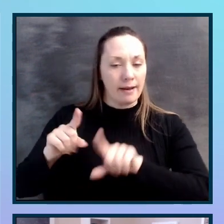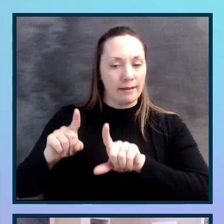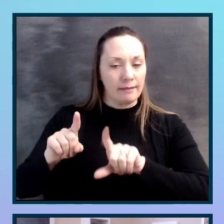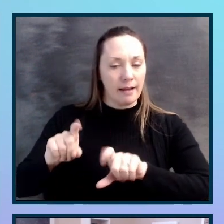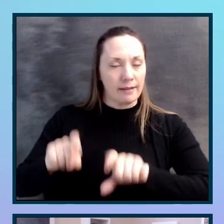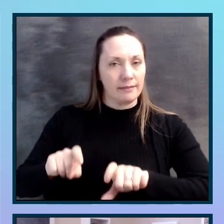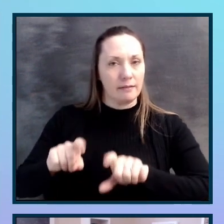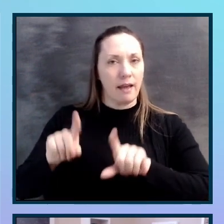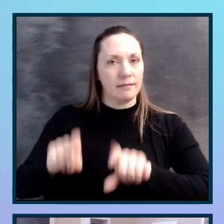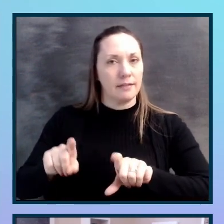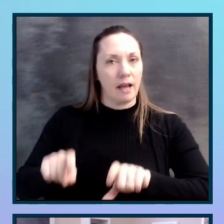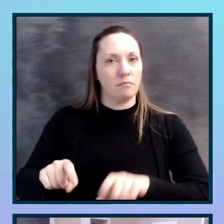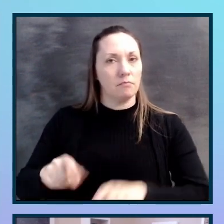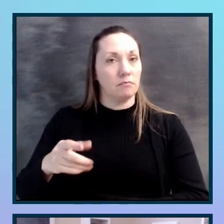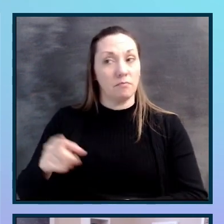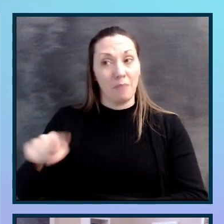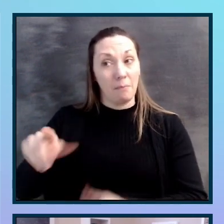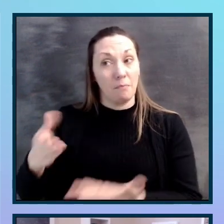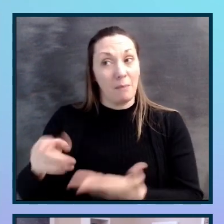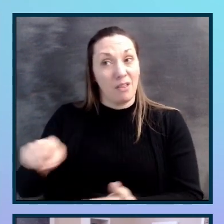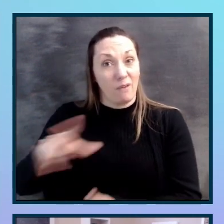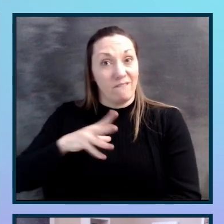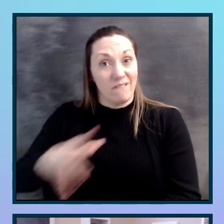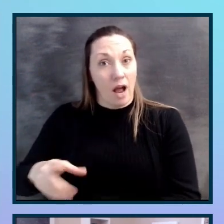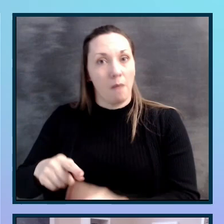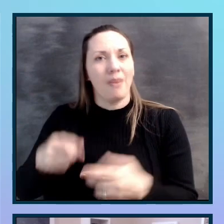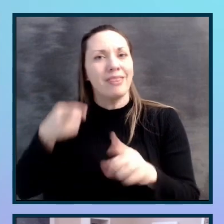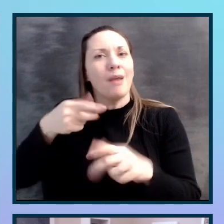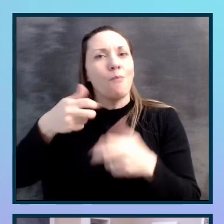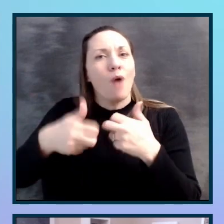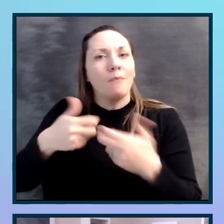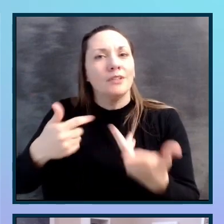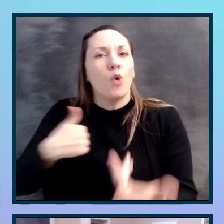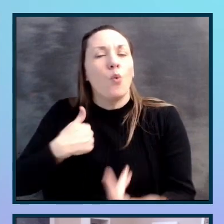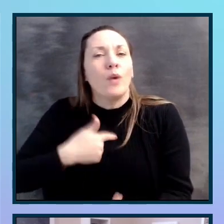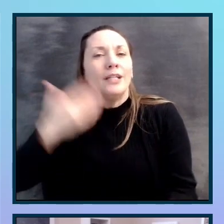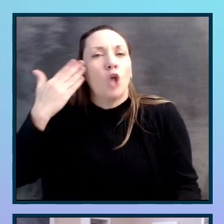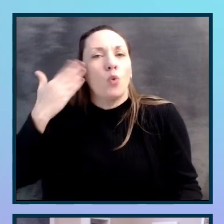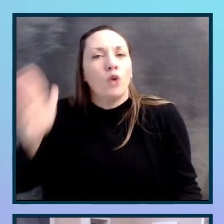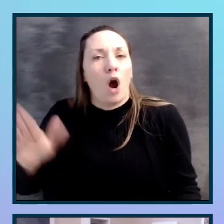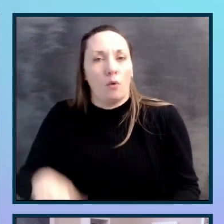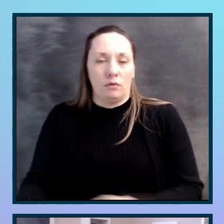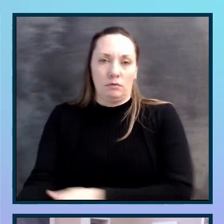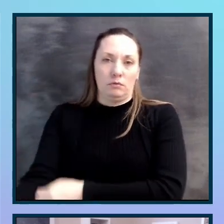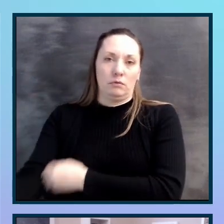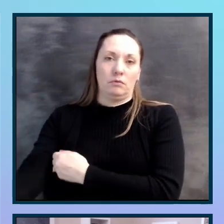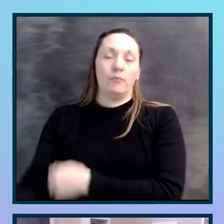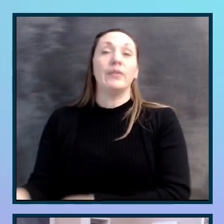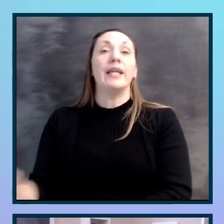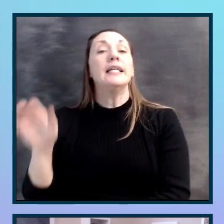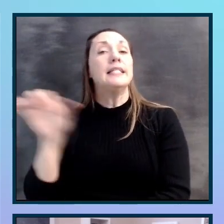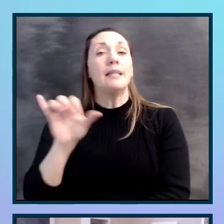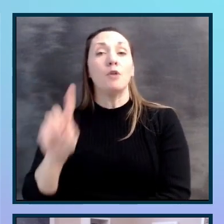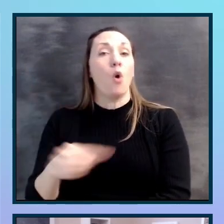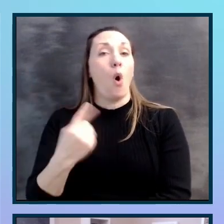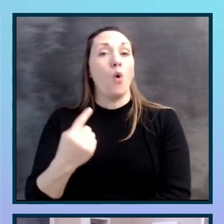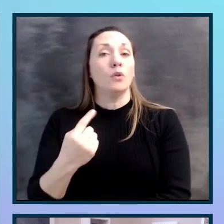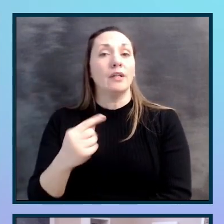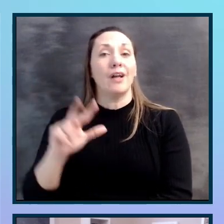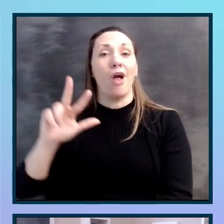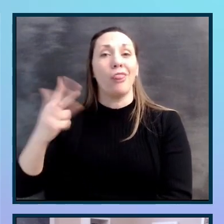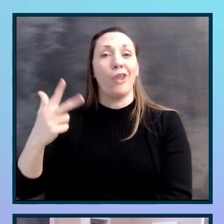fine. The problem is we don't know. Similarly, only